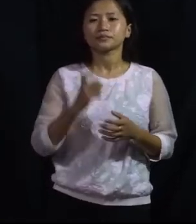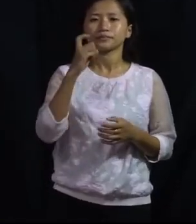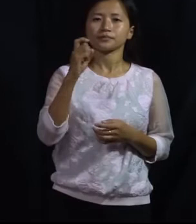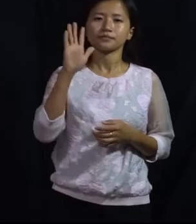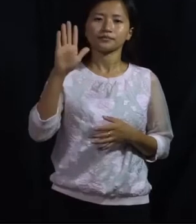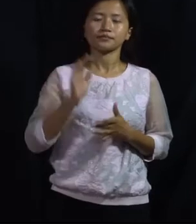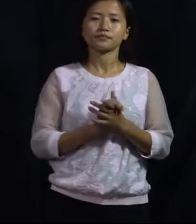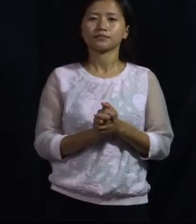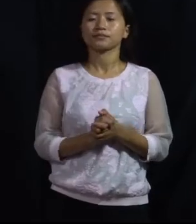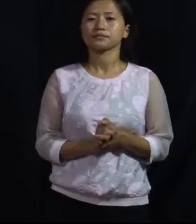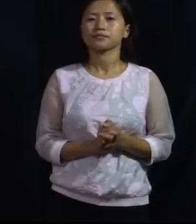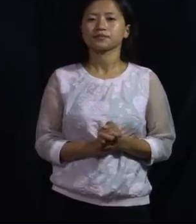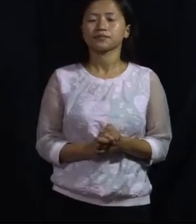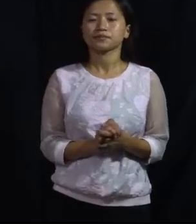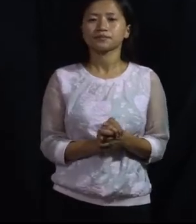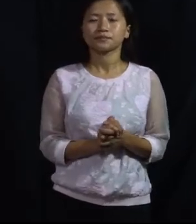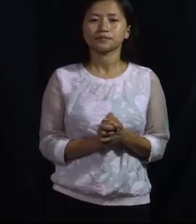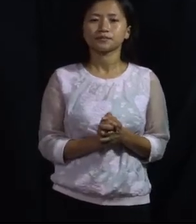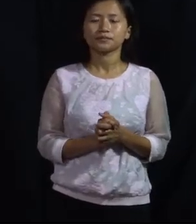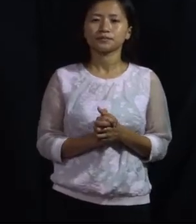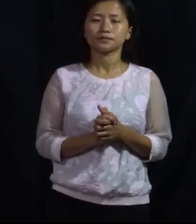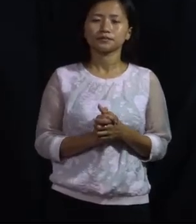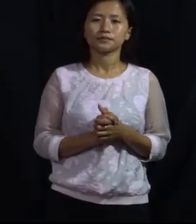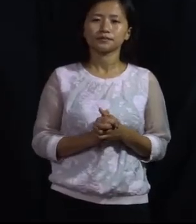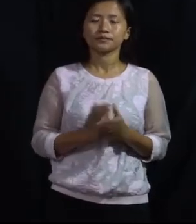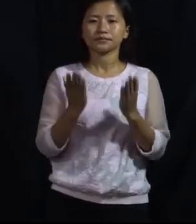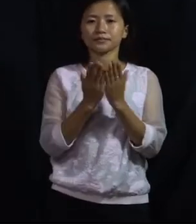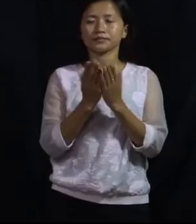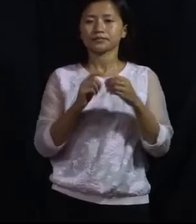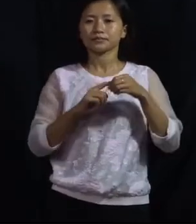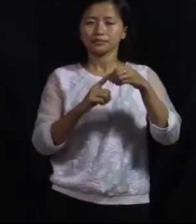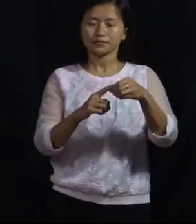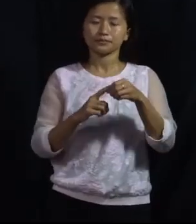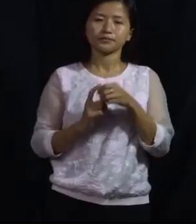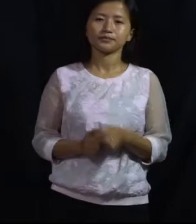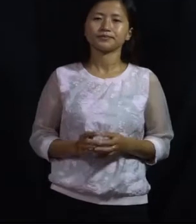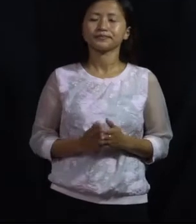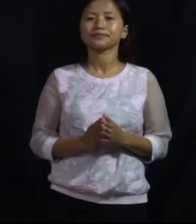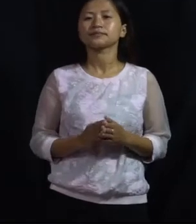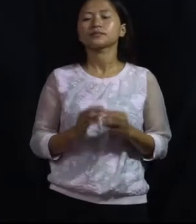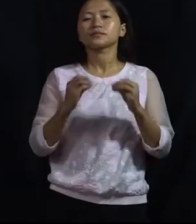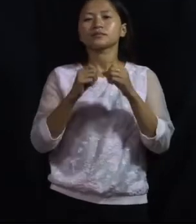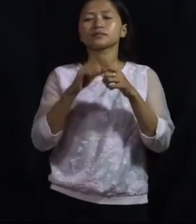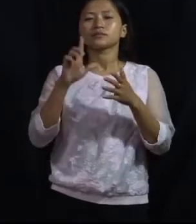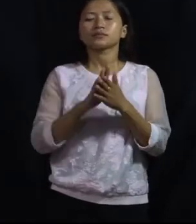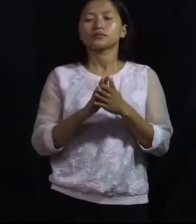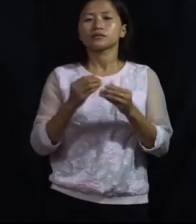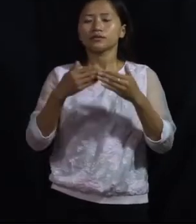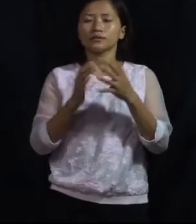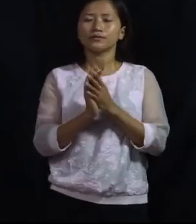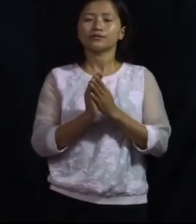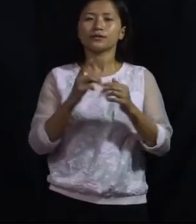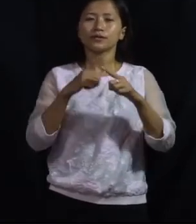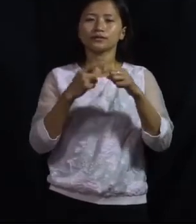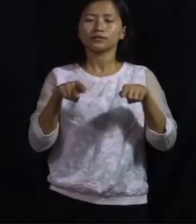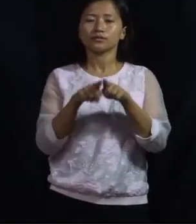75. Let me read out the question. The balance sheet of X and Y,